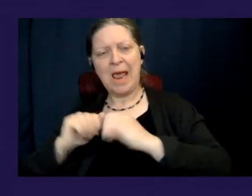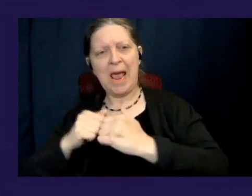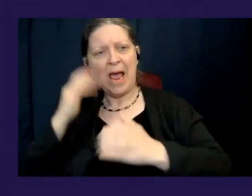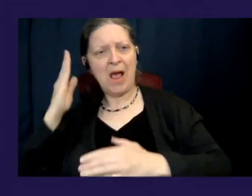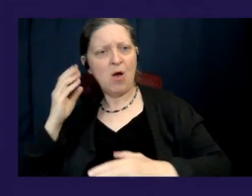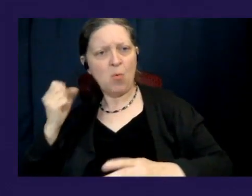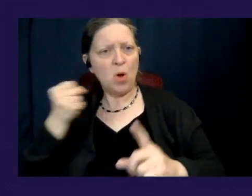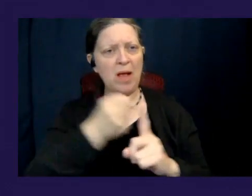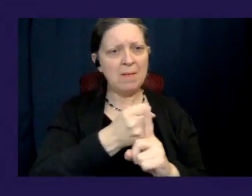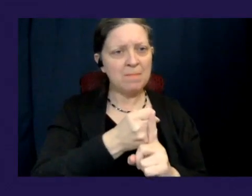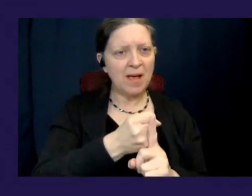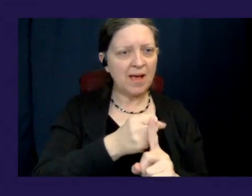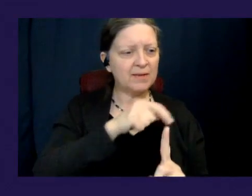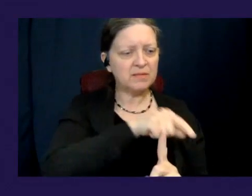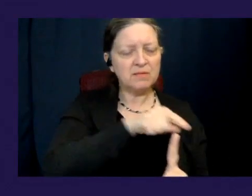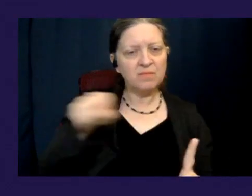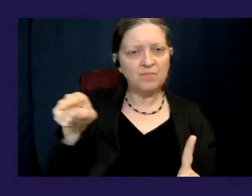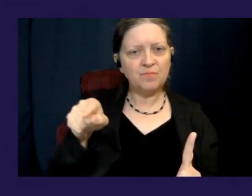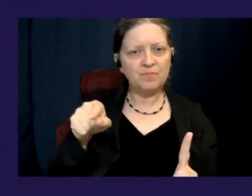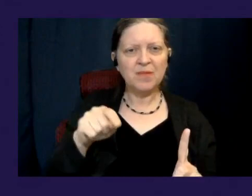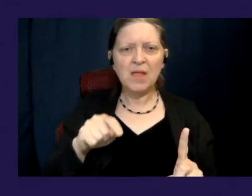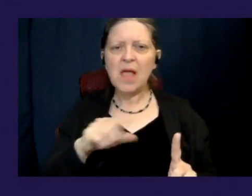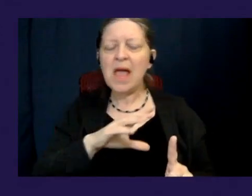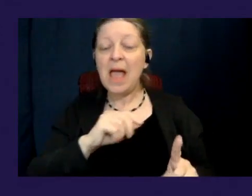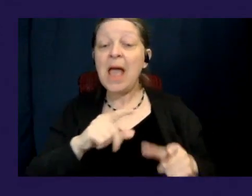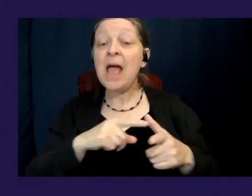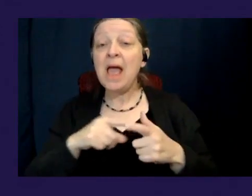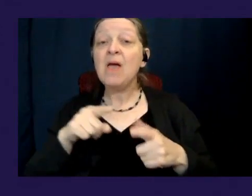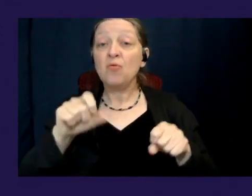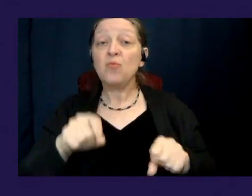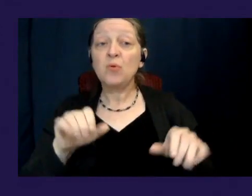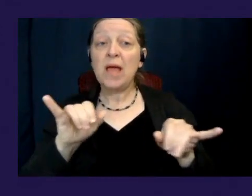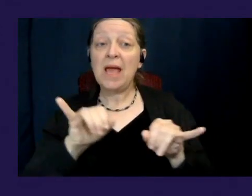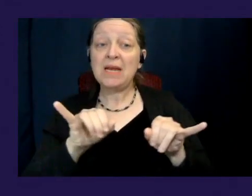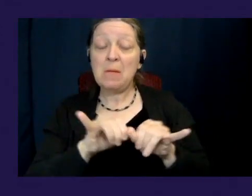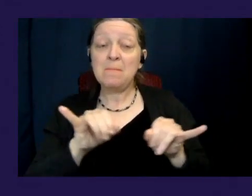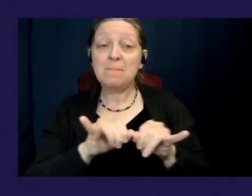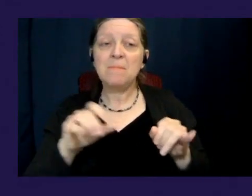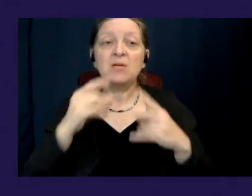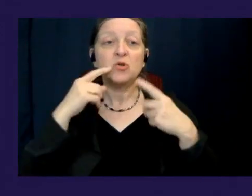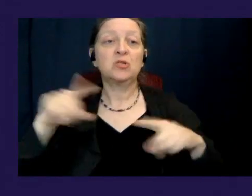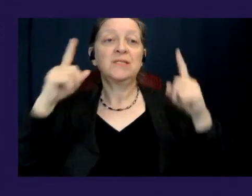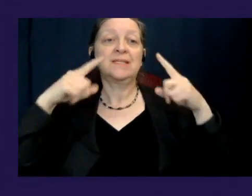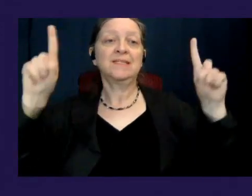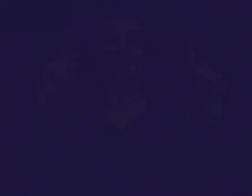then how an intervention has fared. So with that, I'll leave it. Thank you so much.